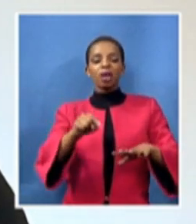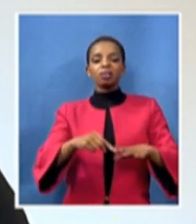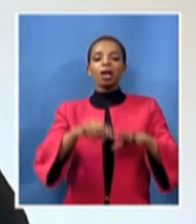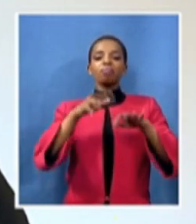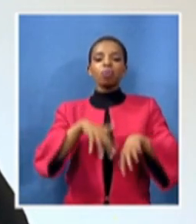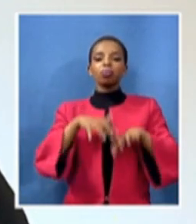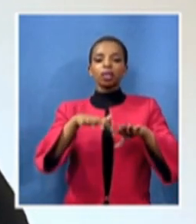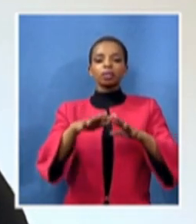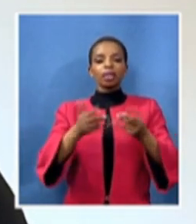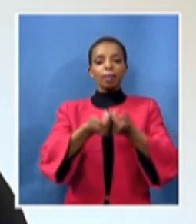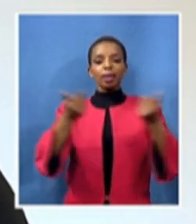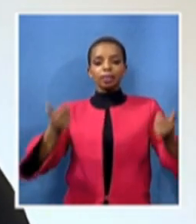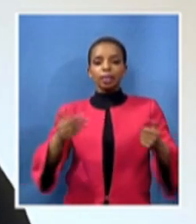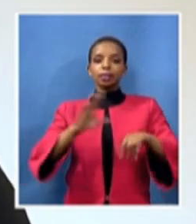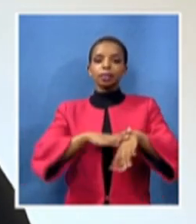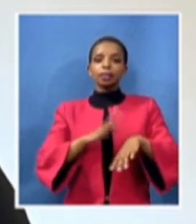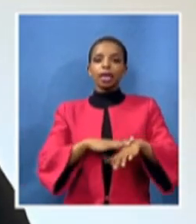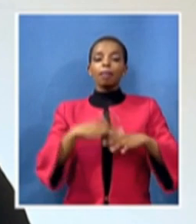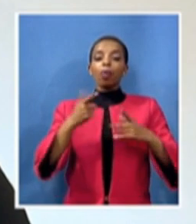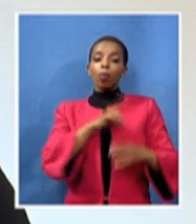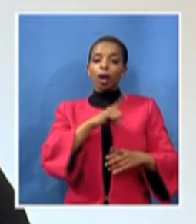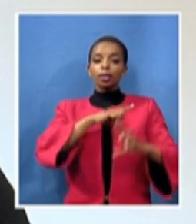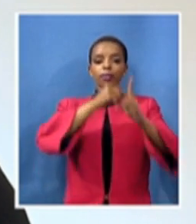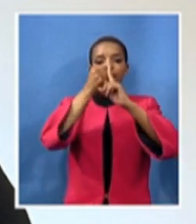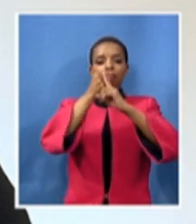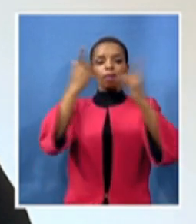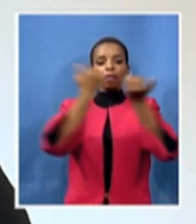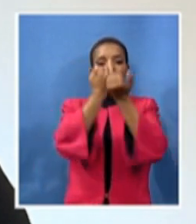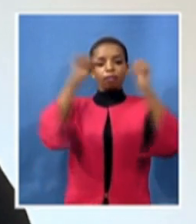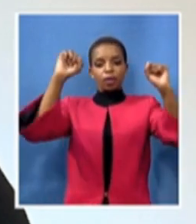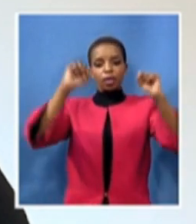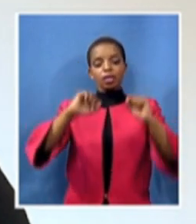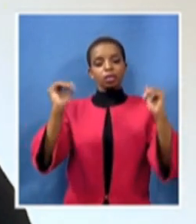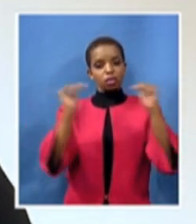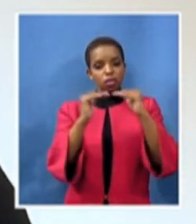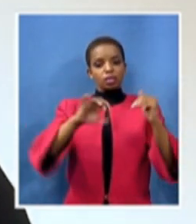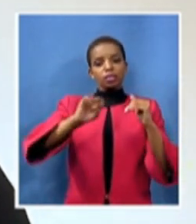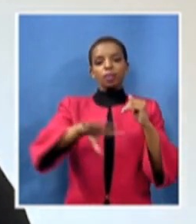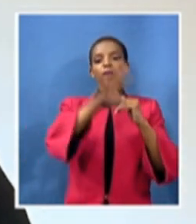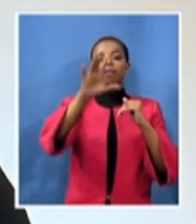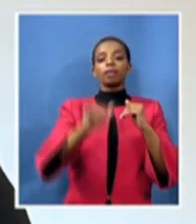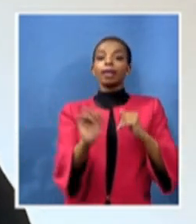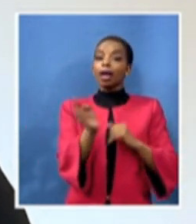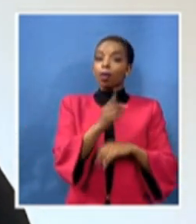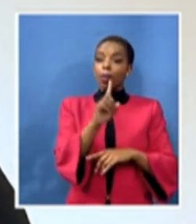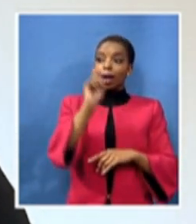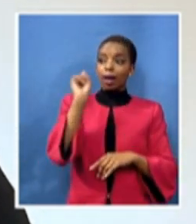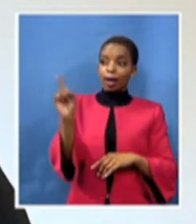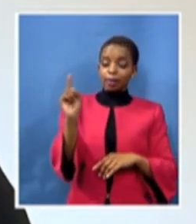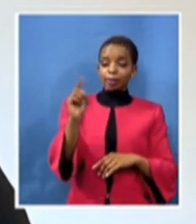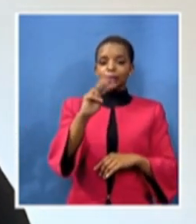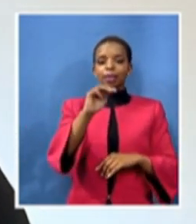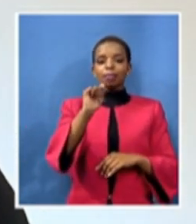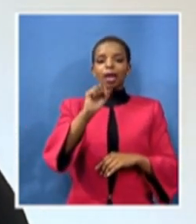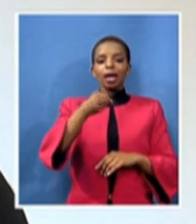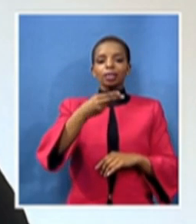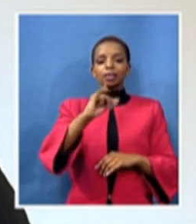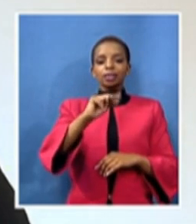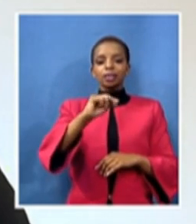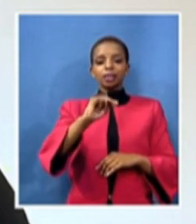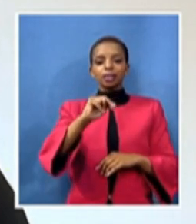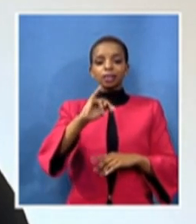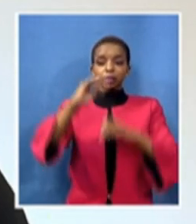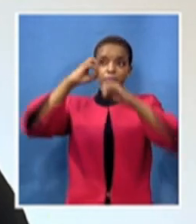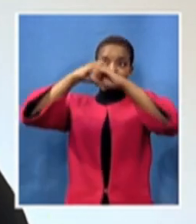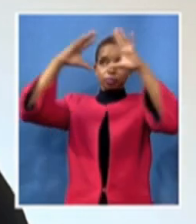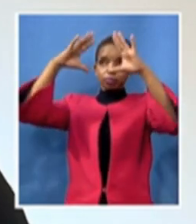South Africa. This is what Mashinini envisaged when he expressed a view that he was sick